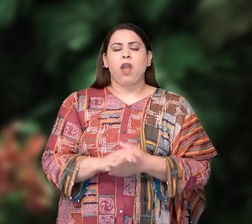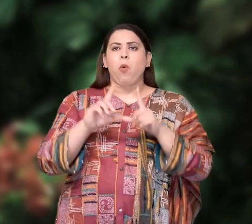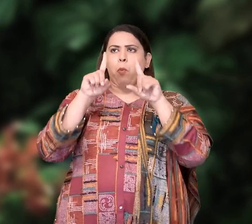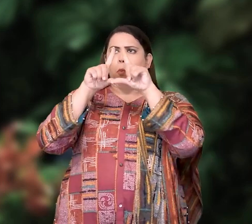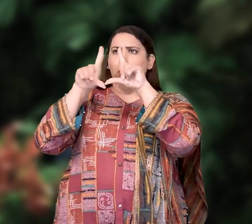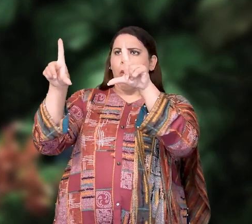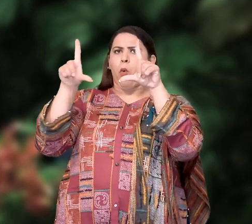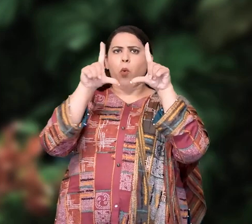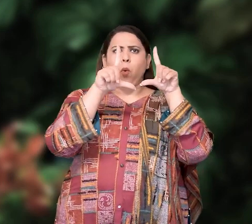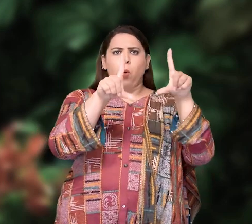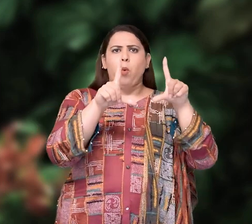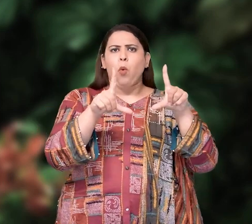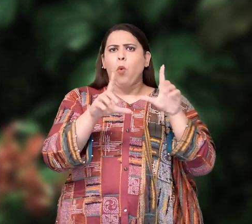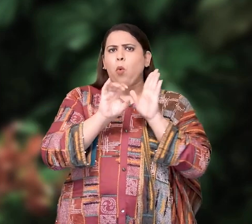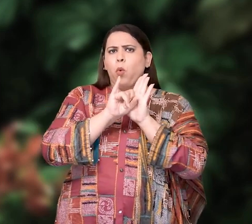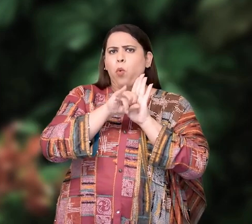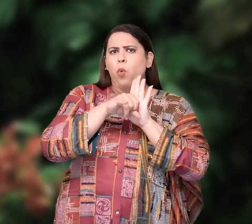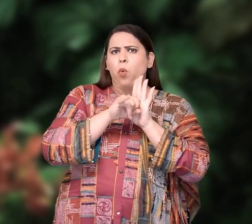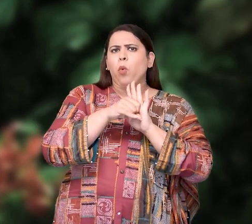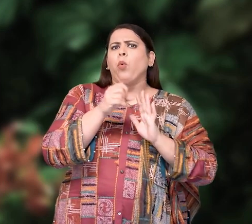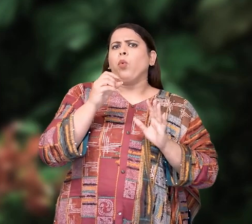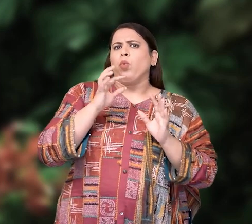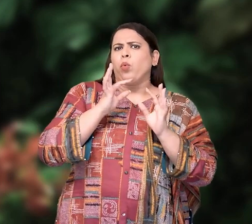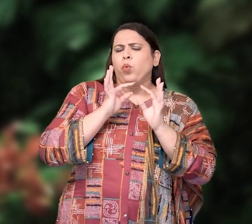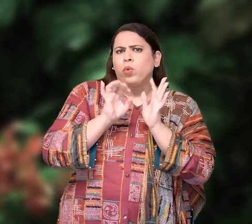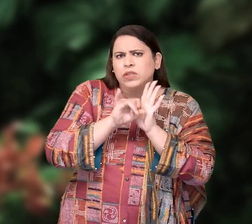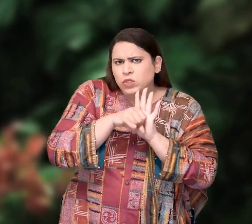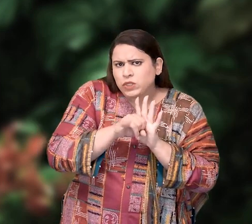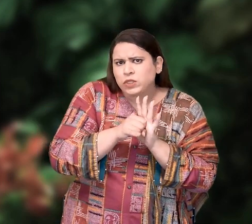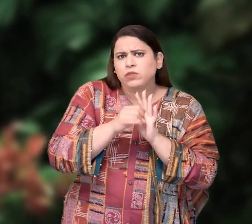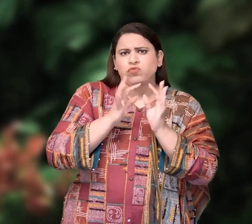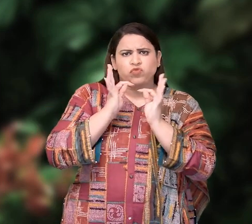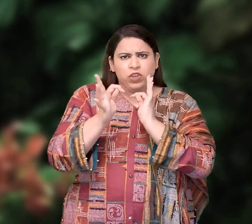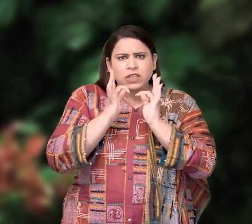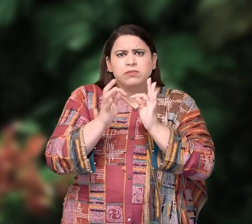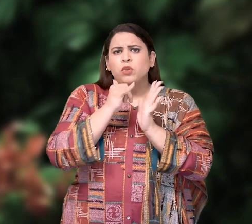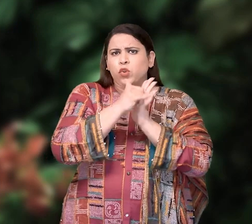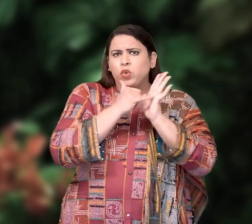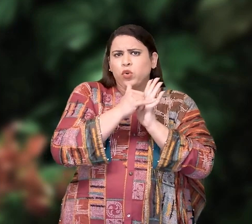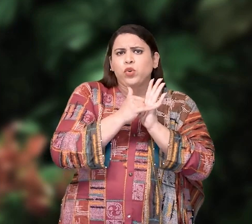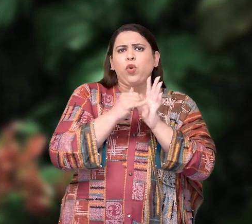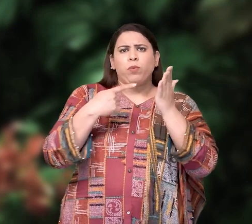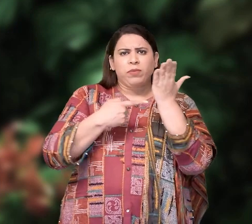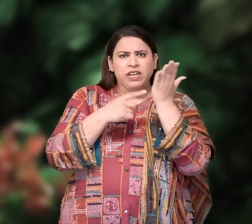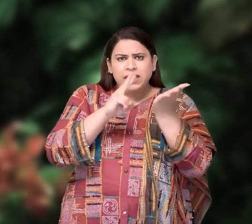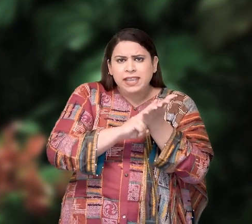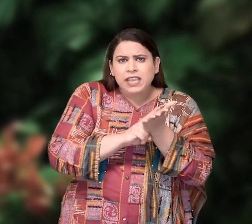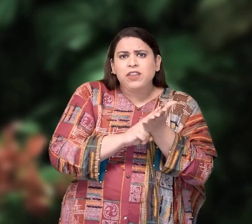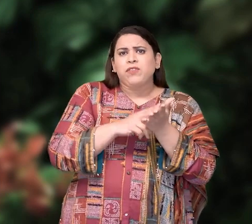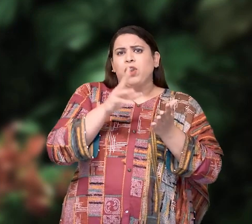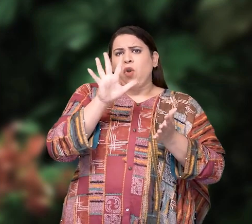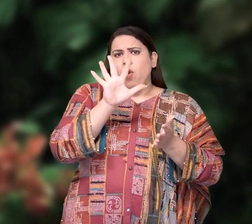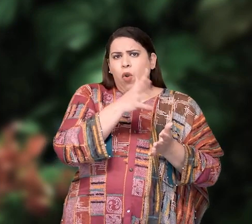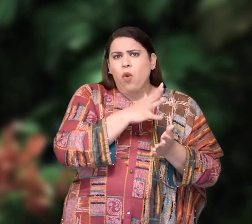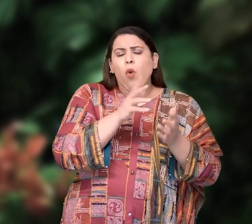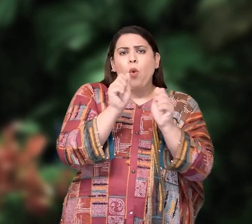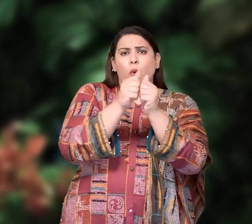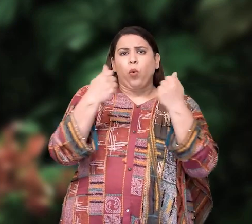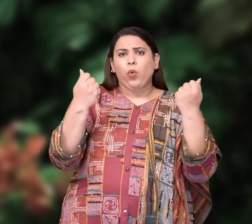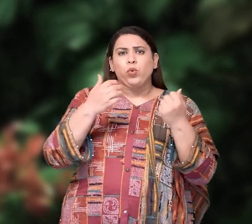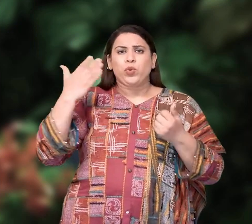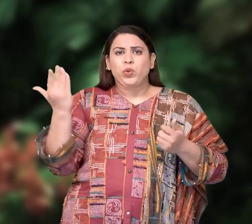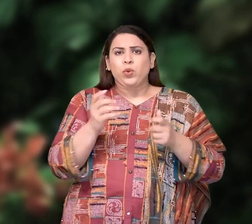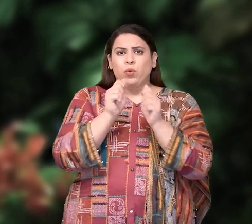posted on social media, it was uploaded on the wider media, on televisions and in